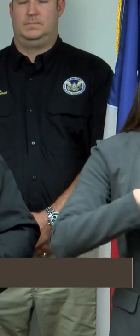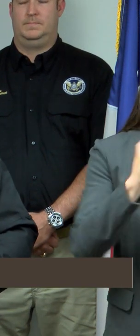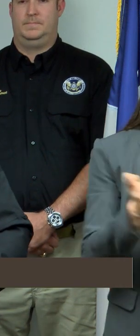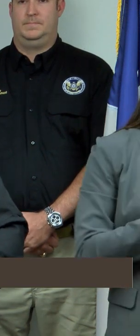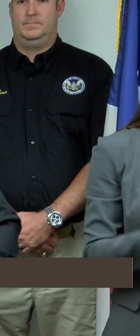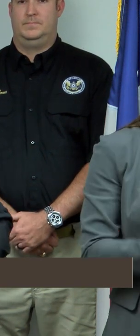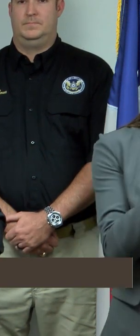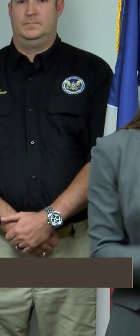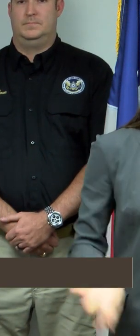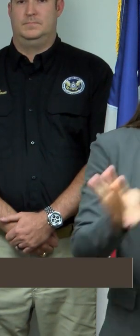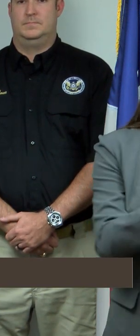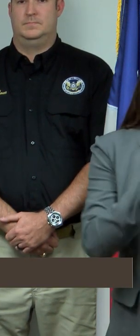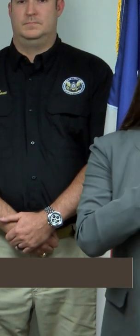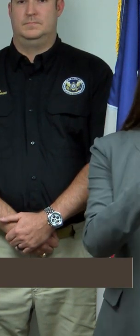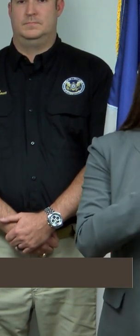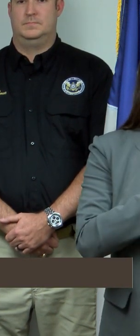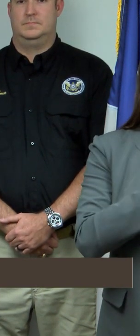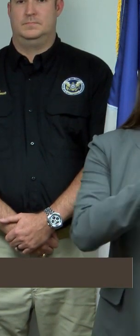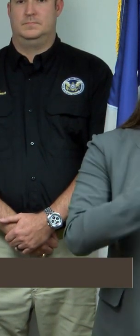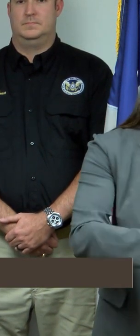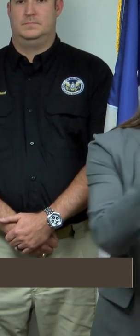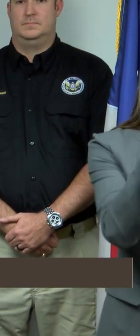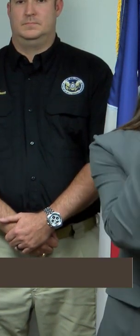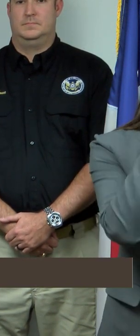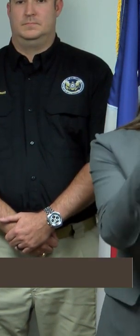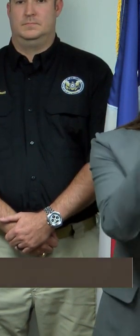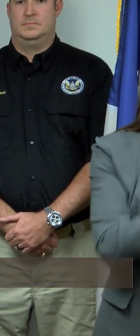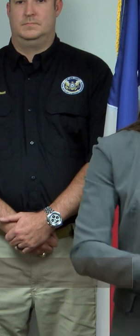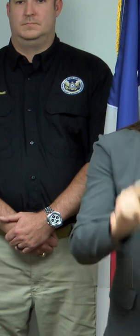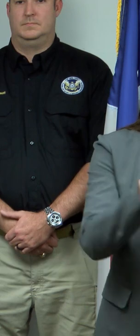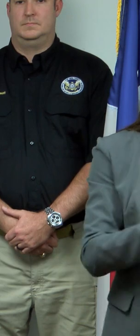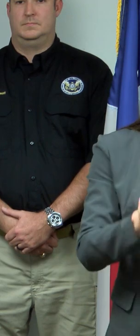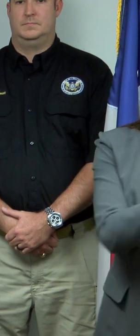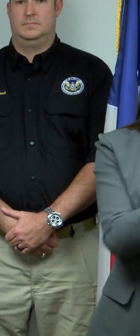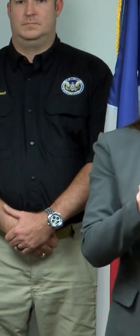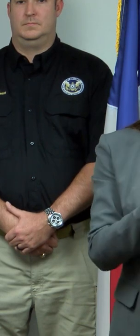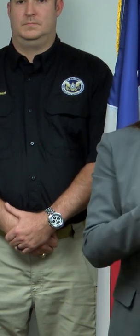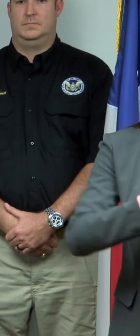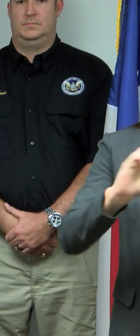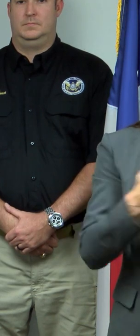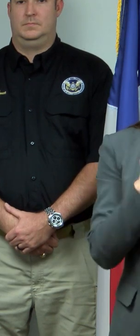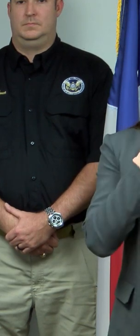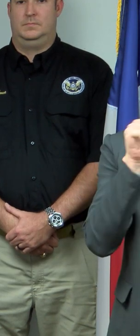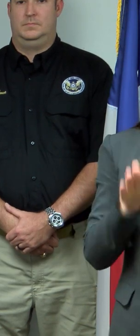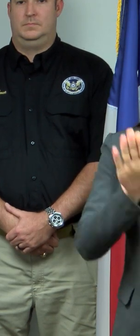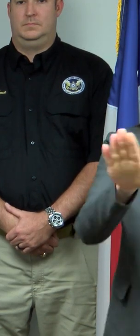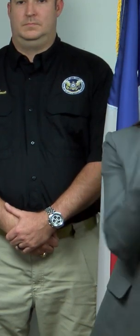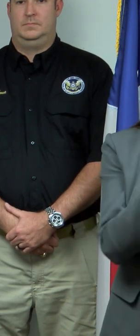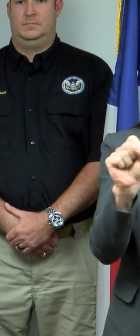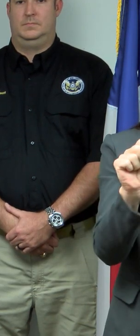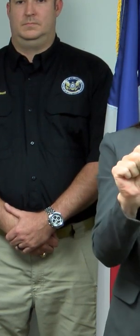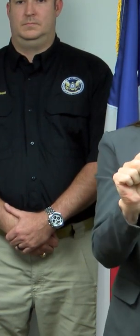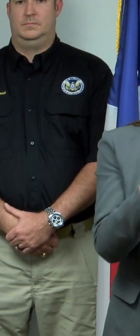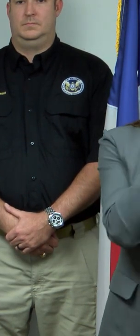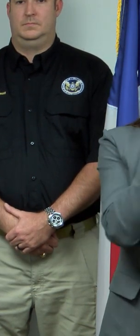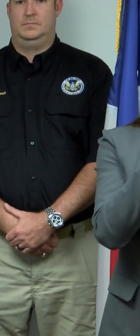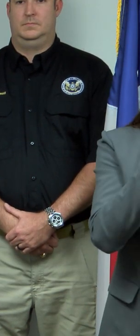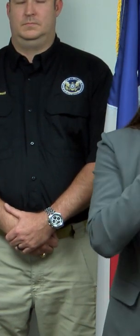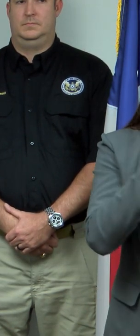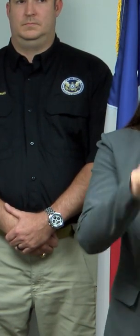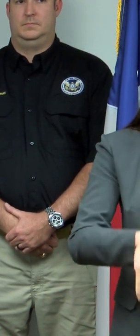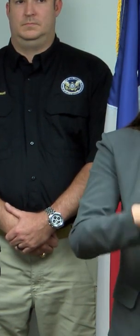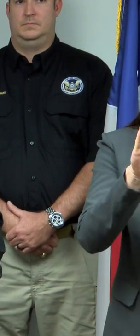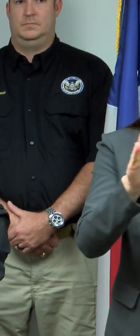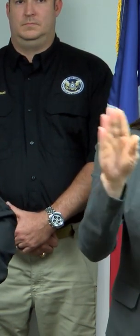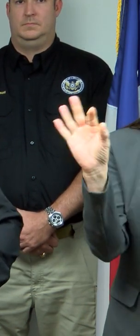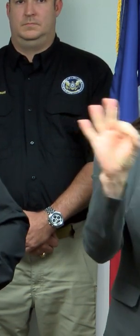is and will always be public and first responder safety. The overnight rainfall resulted in minor flooding in